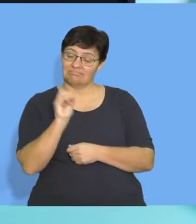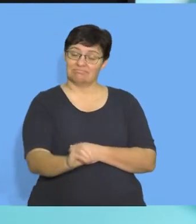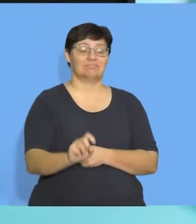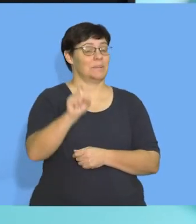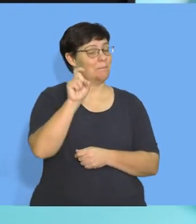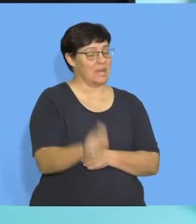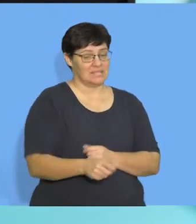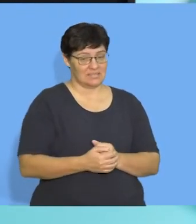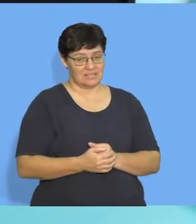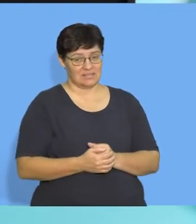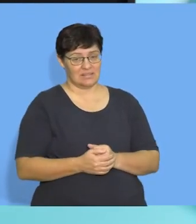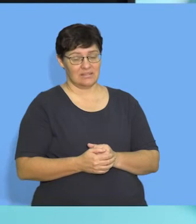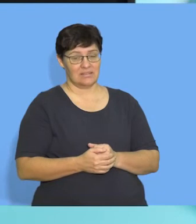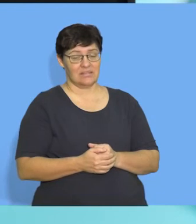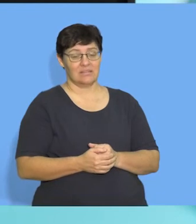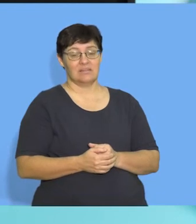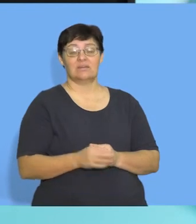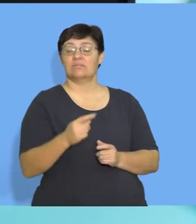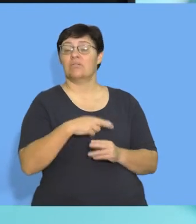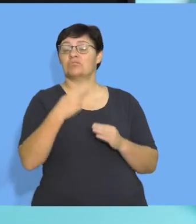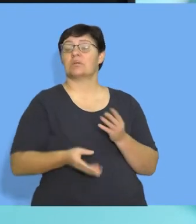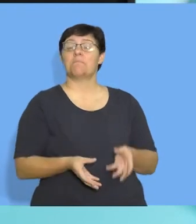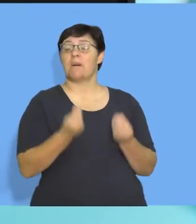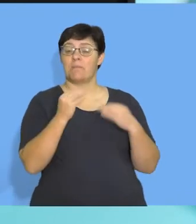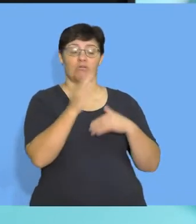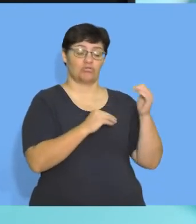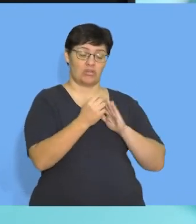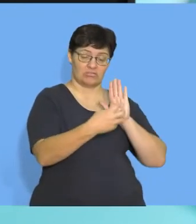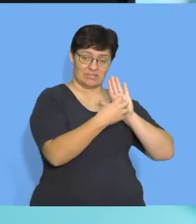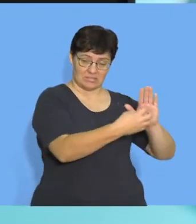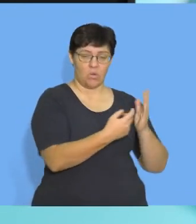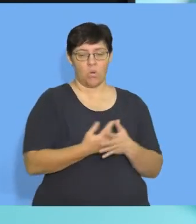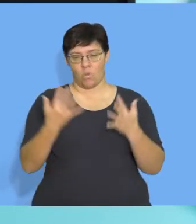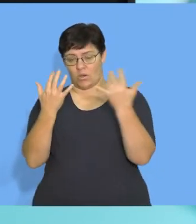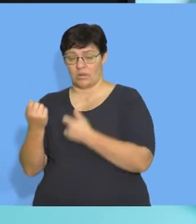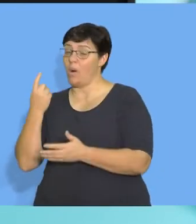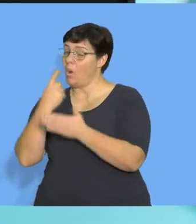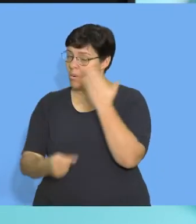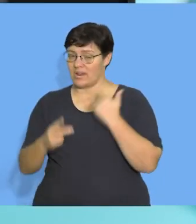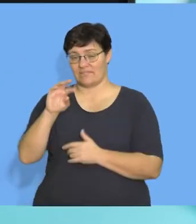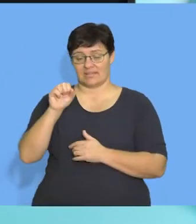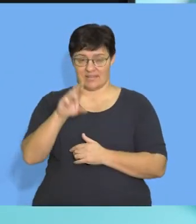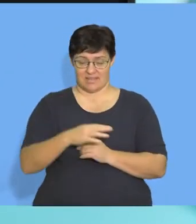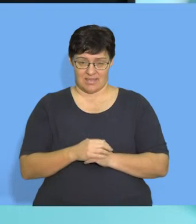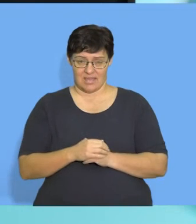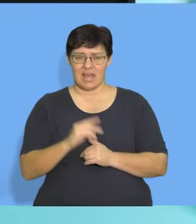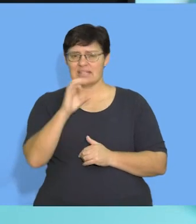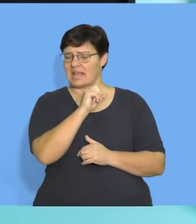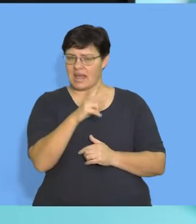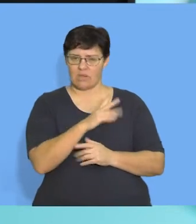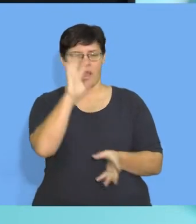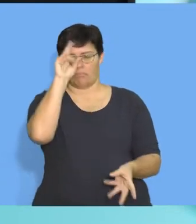find resultants by construction or by calculation, but only for vectors. For scalars, you simply just add them all